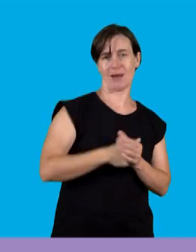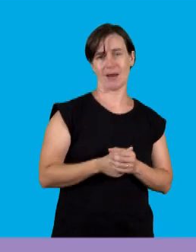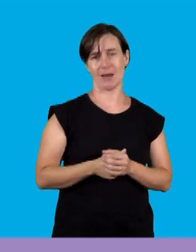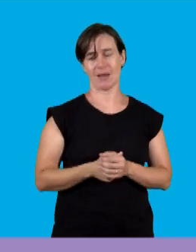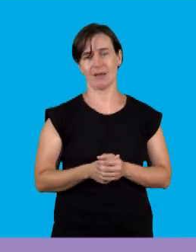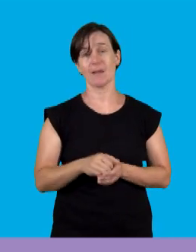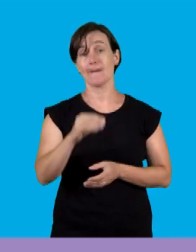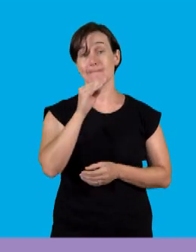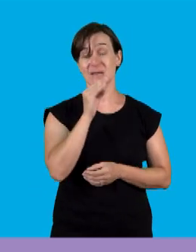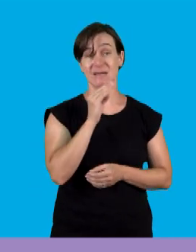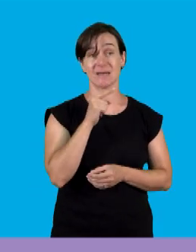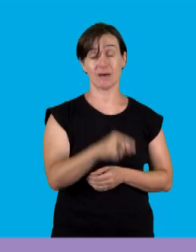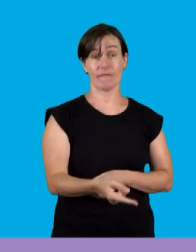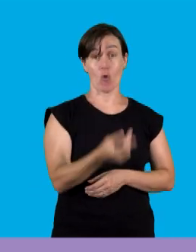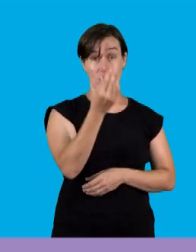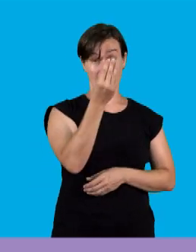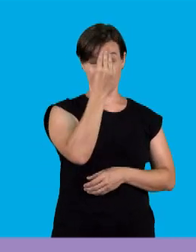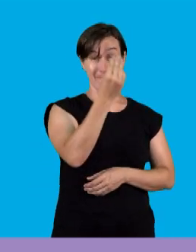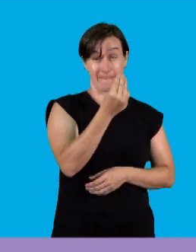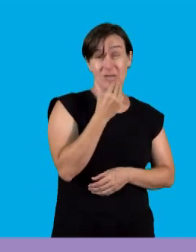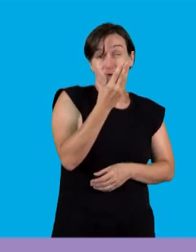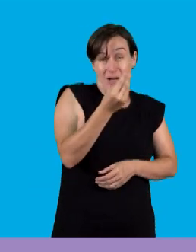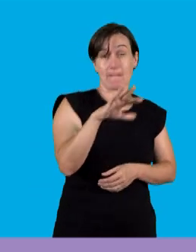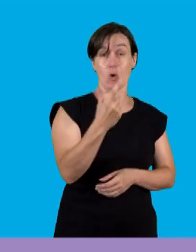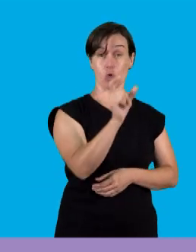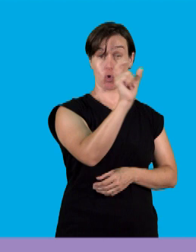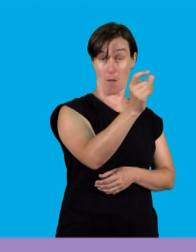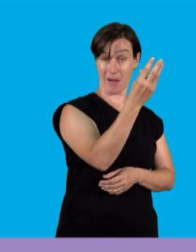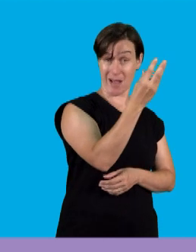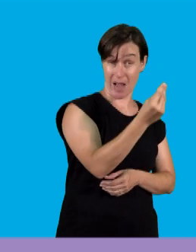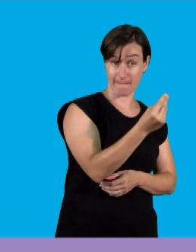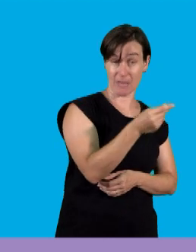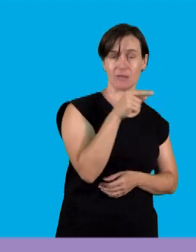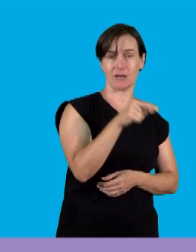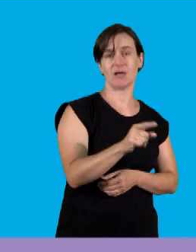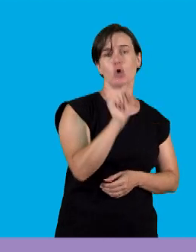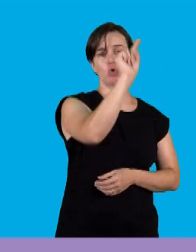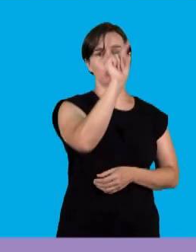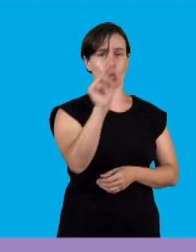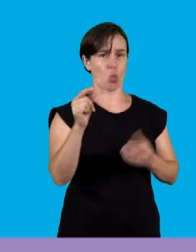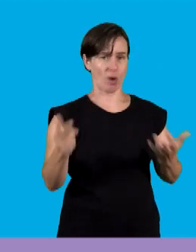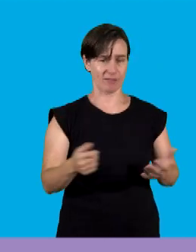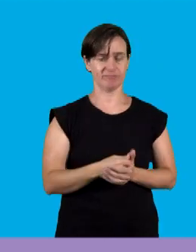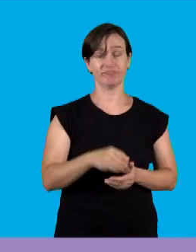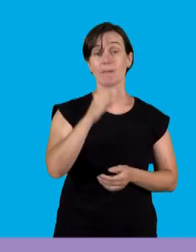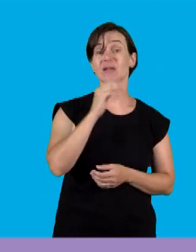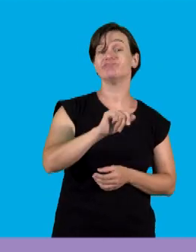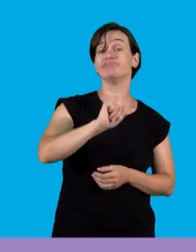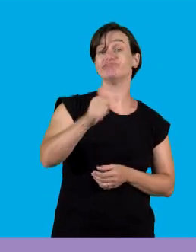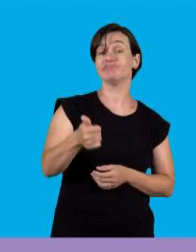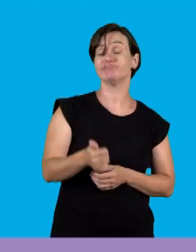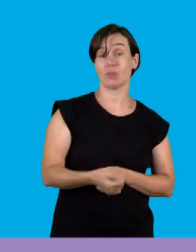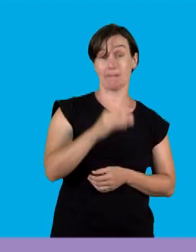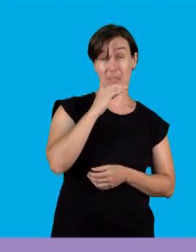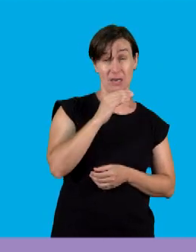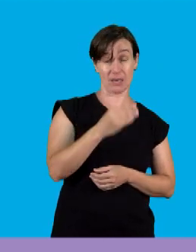take the term number or the number for the figure or the position of the figure and we square it. What about the second one?